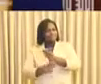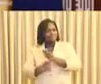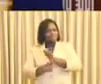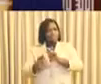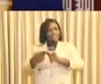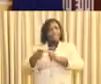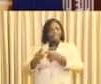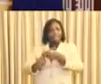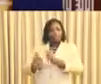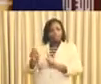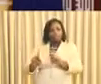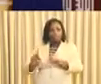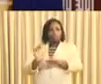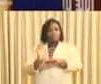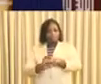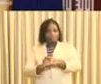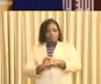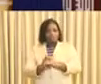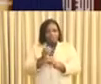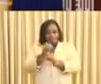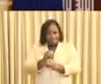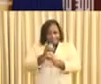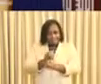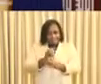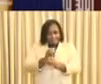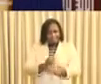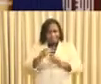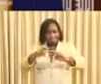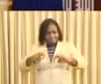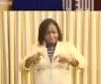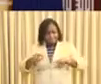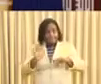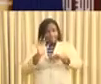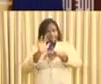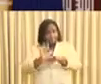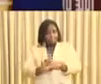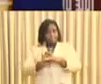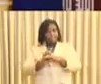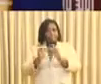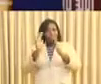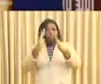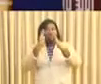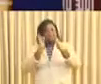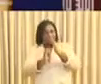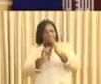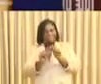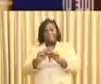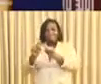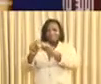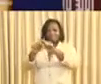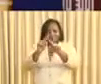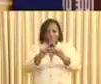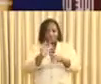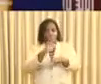careful analysis of the impact of the restrictions on several sectors of our population, especially our